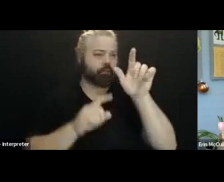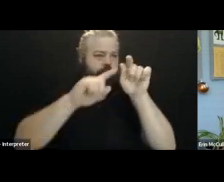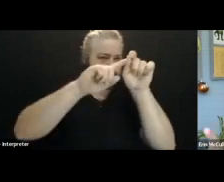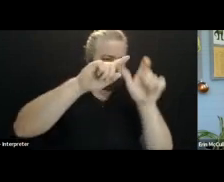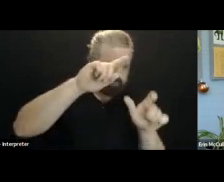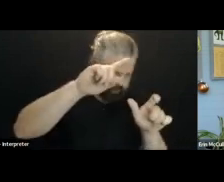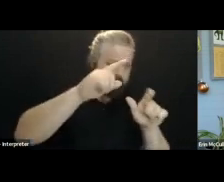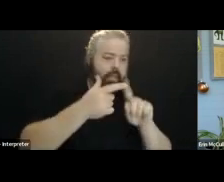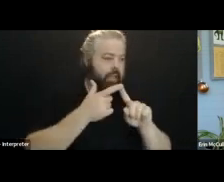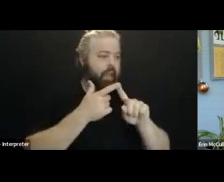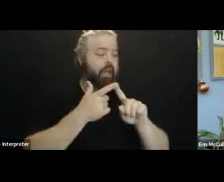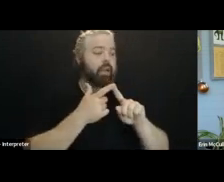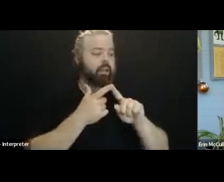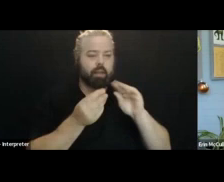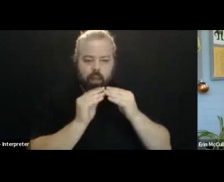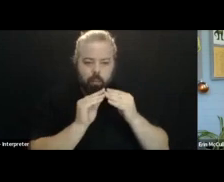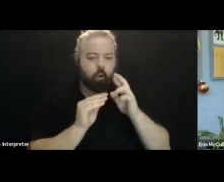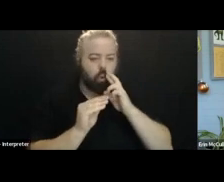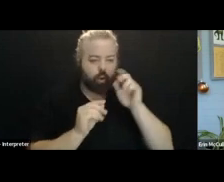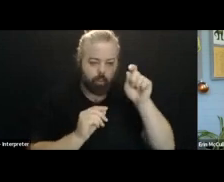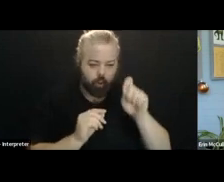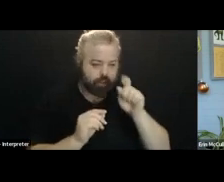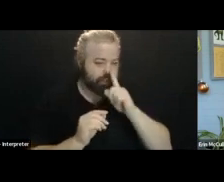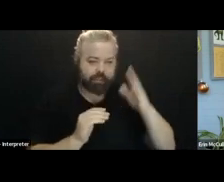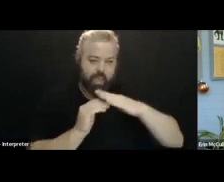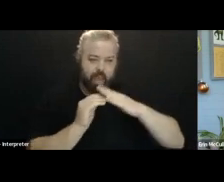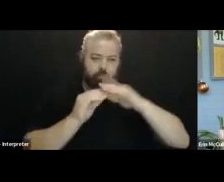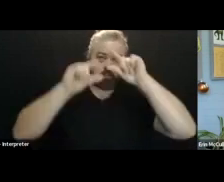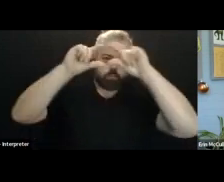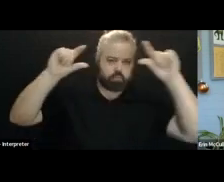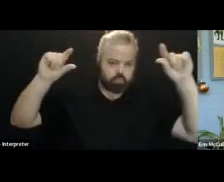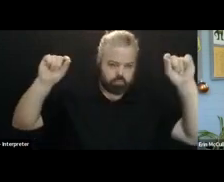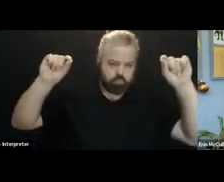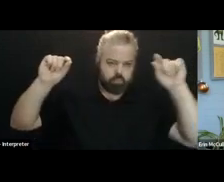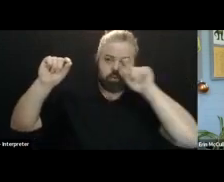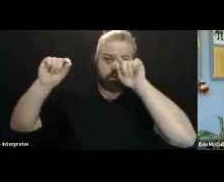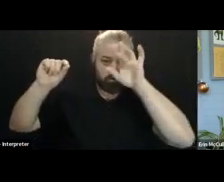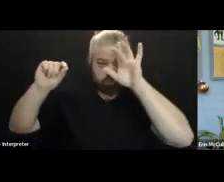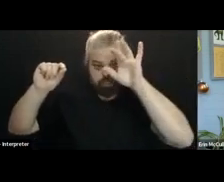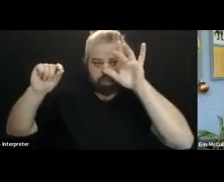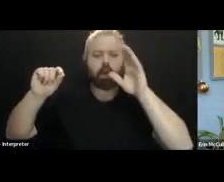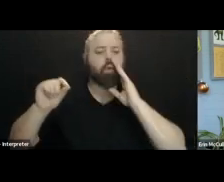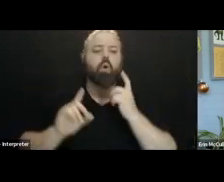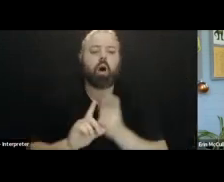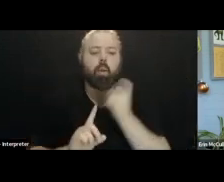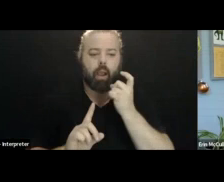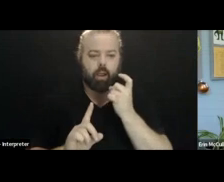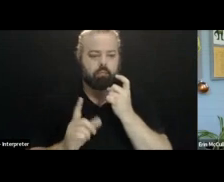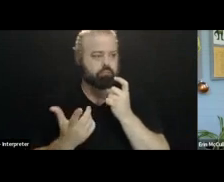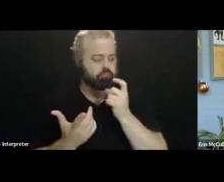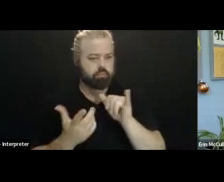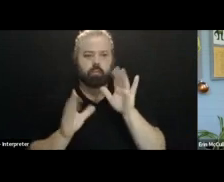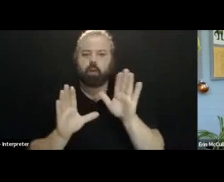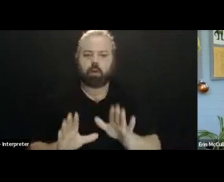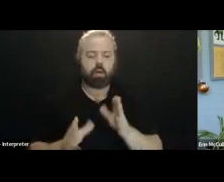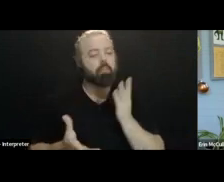bullet points up in the top ribbon of Microsoft Word, and it will do it for you. It's excellent. You might have to